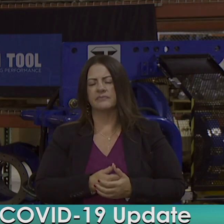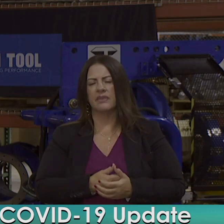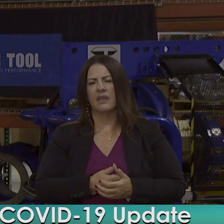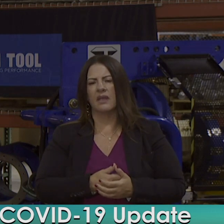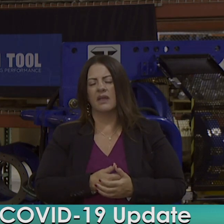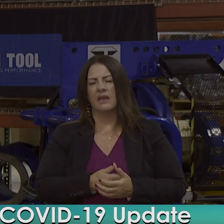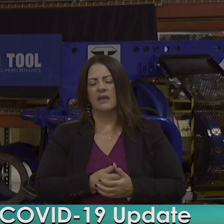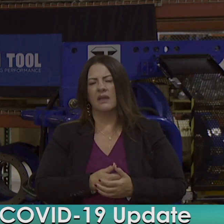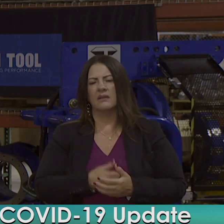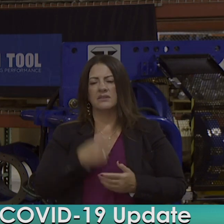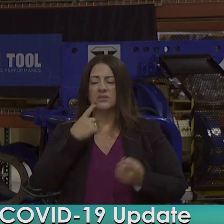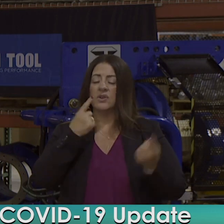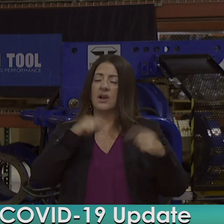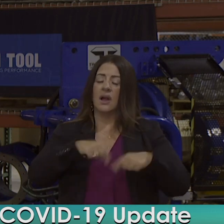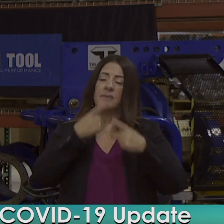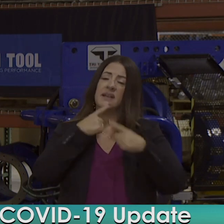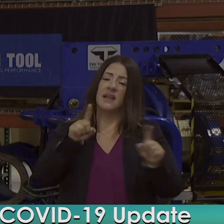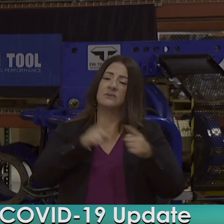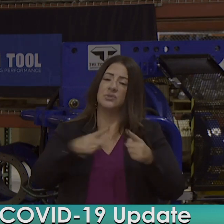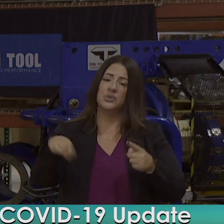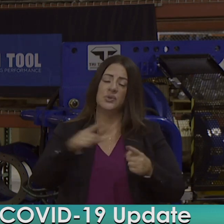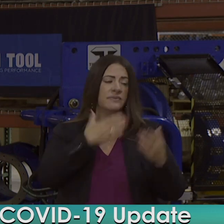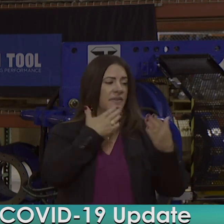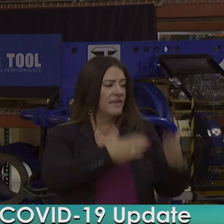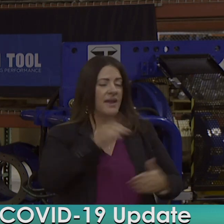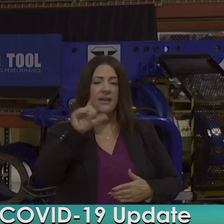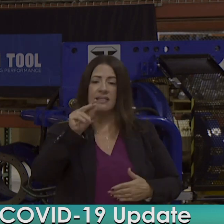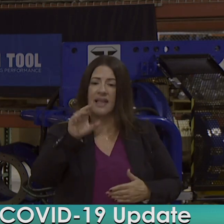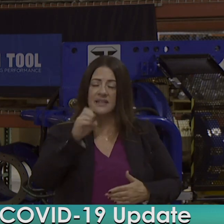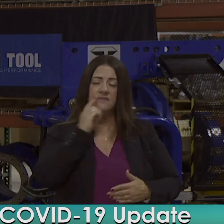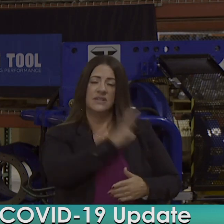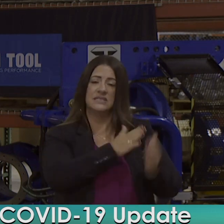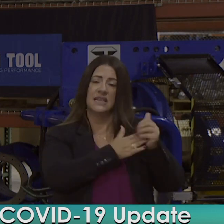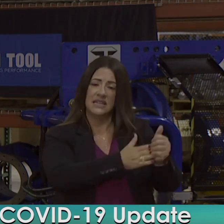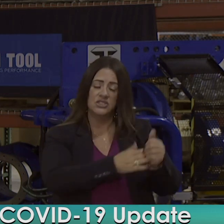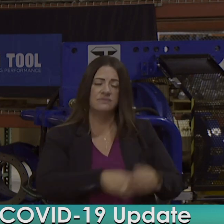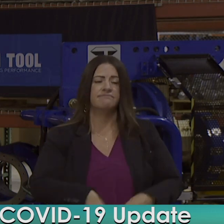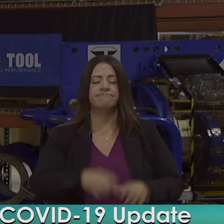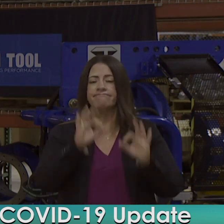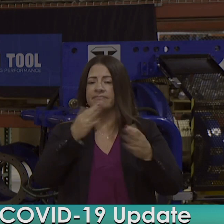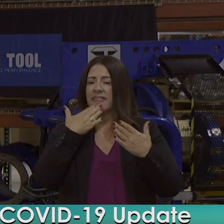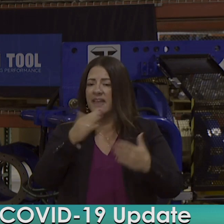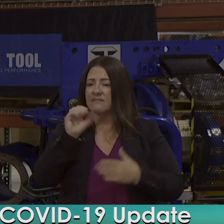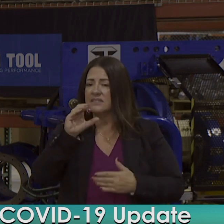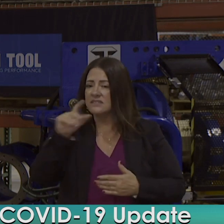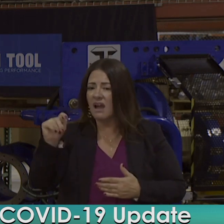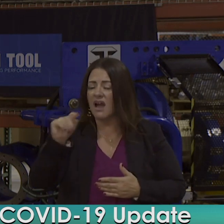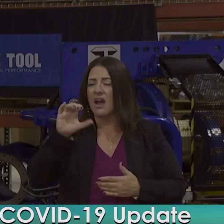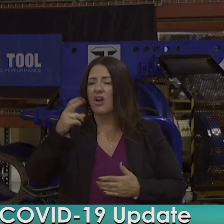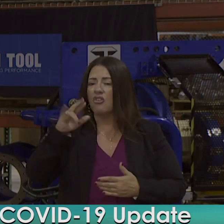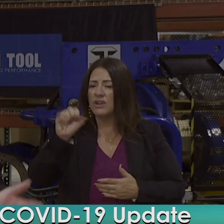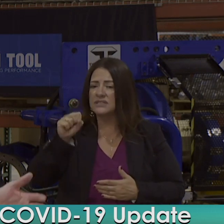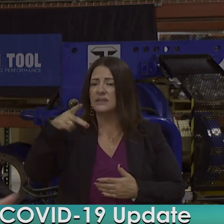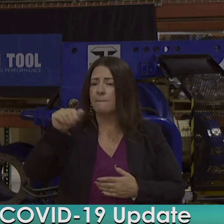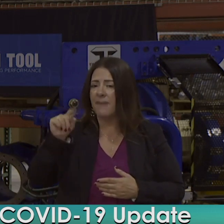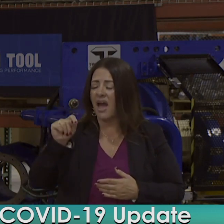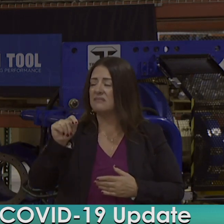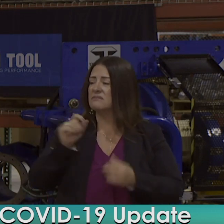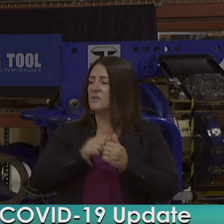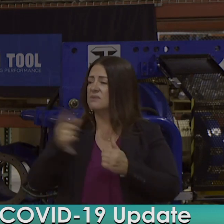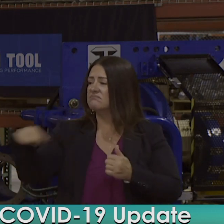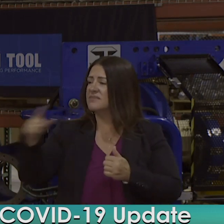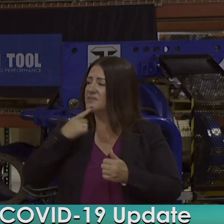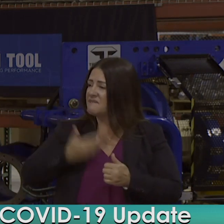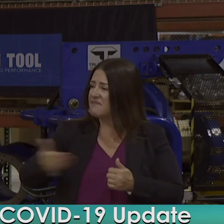partnership we came here to announce today. We thank Lance for his leadership, and we thank Scott, Chris, Pat, and others that invited us